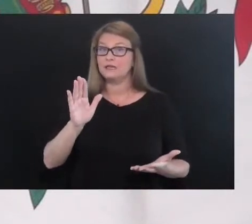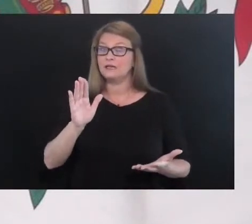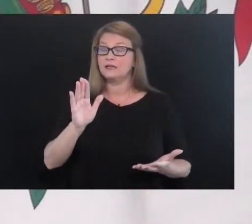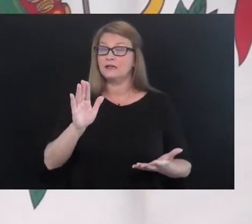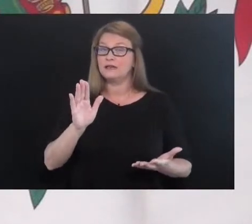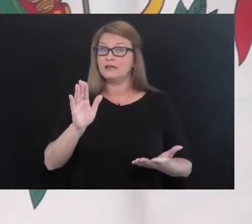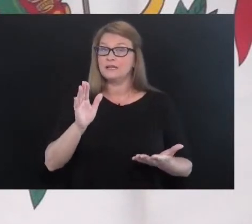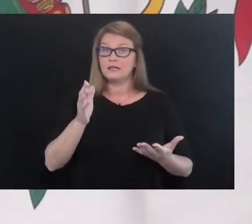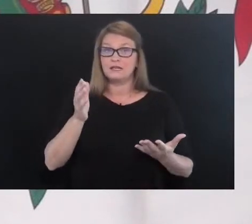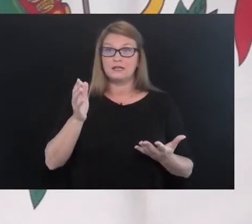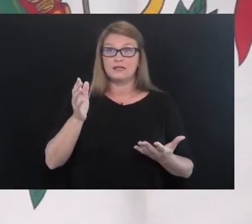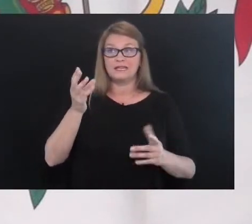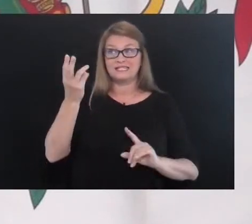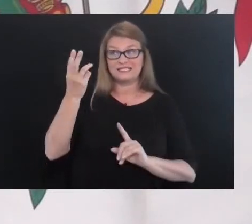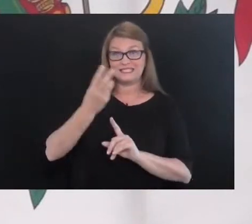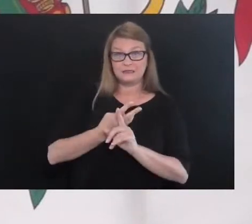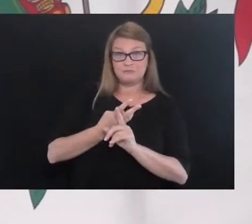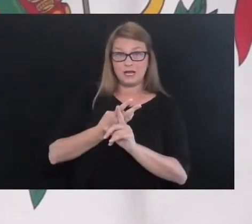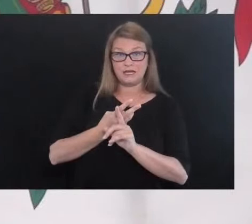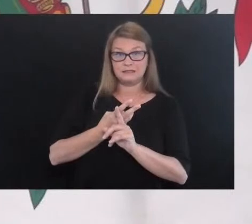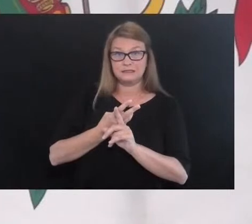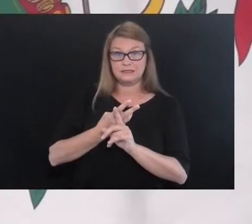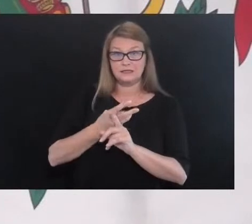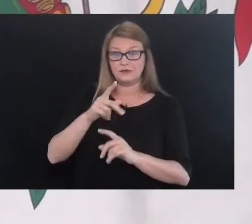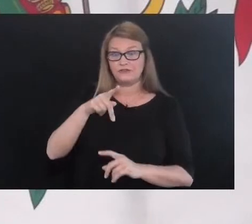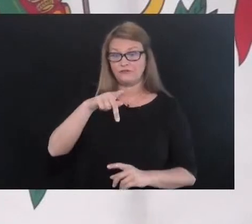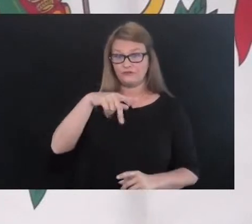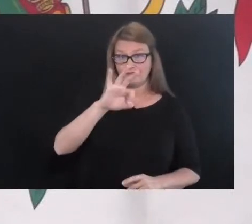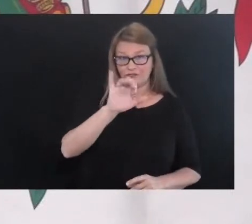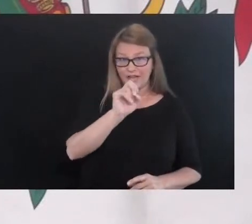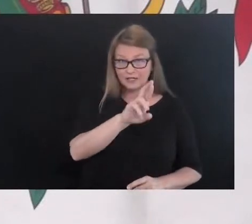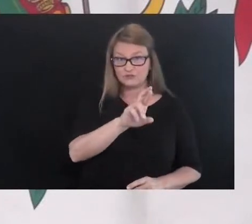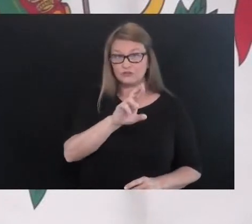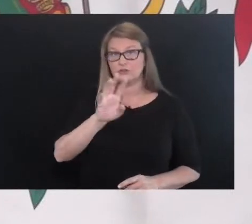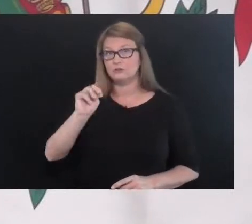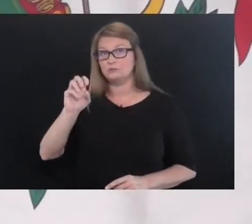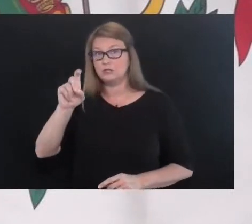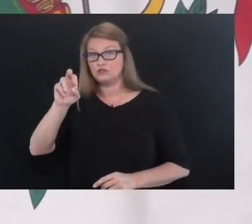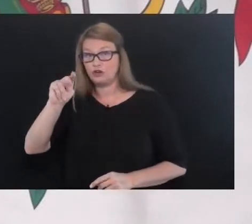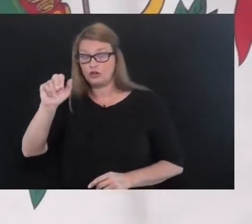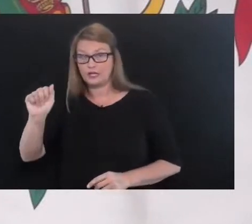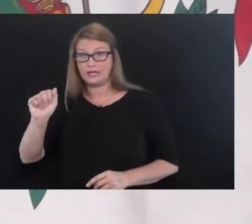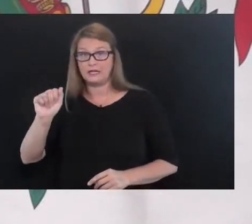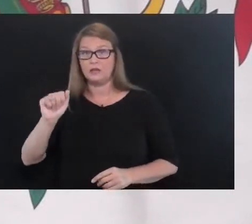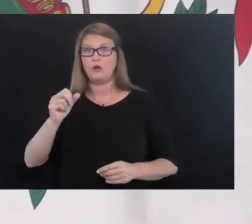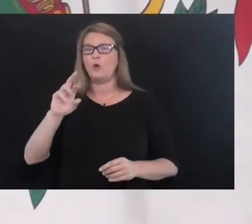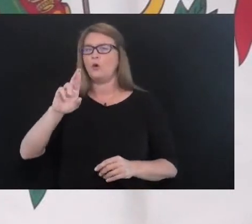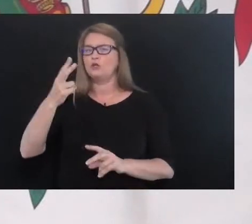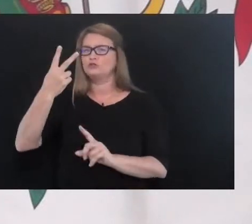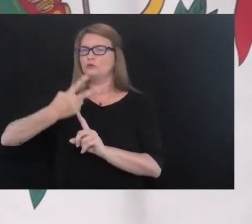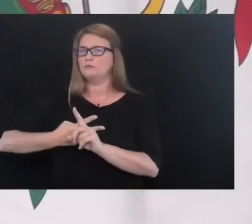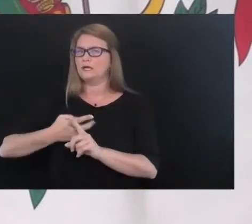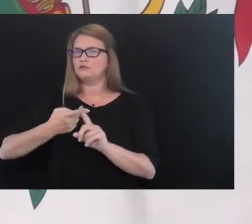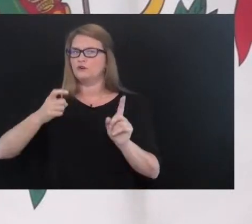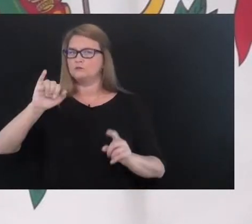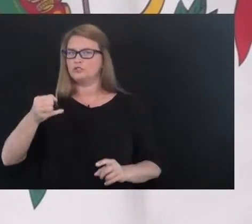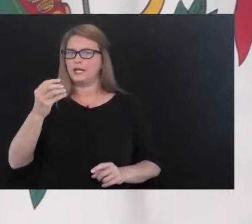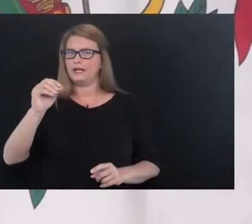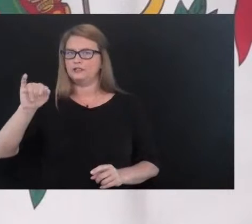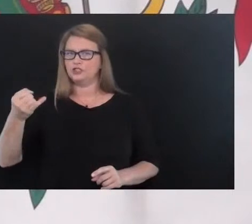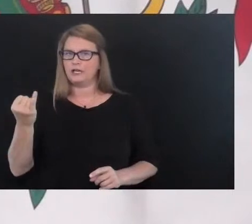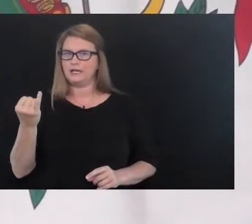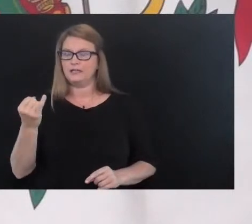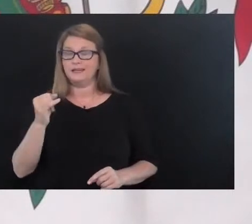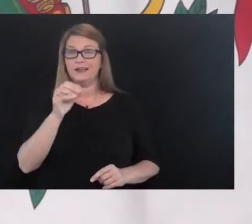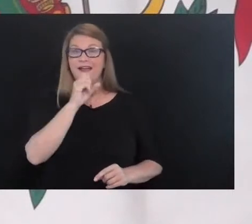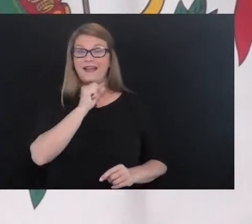65 and older, 6 months out from the Pfizer or Moderna booster, or 2 months out from J&J,